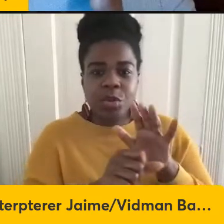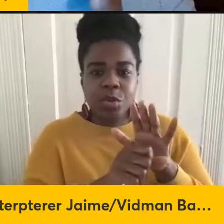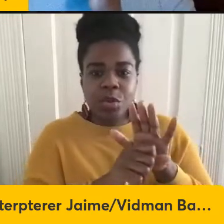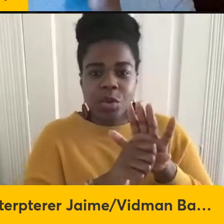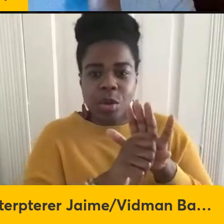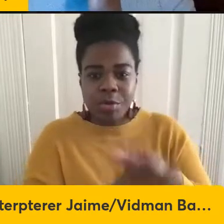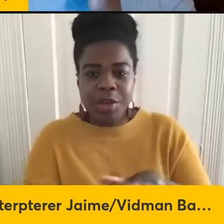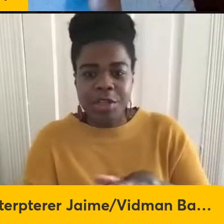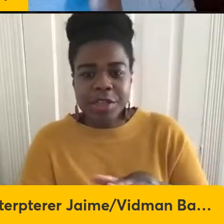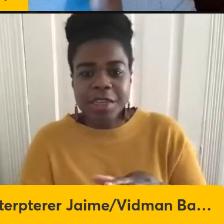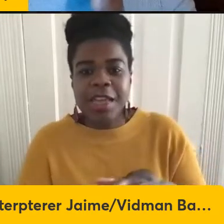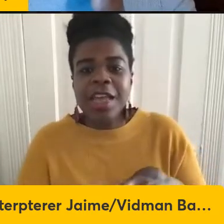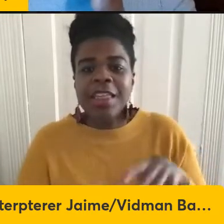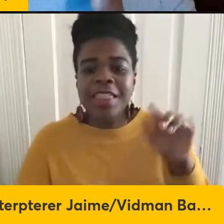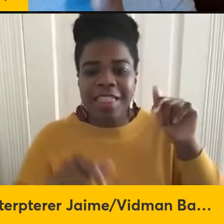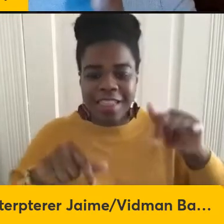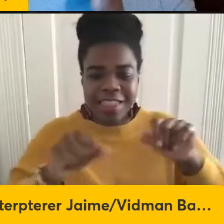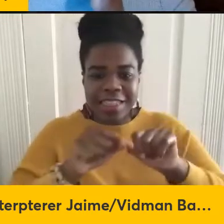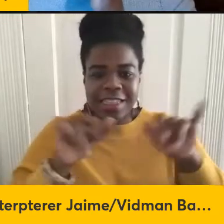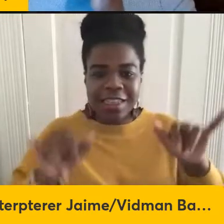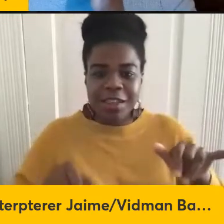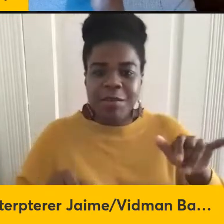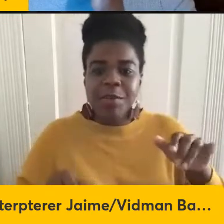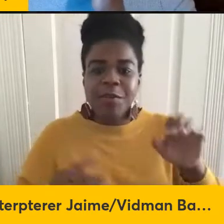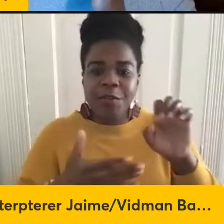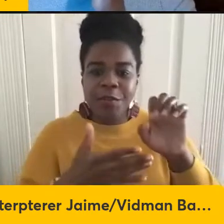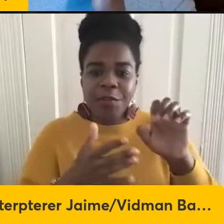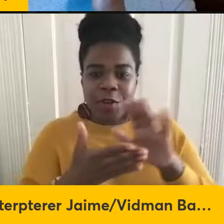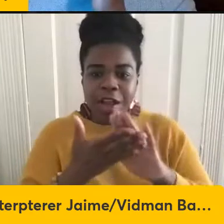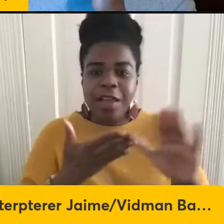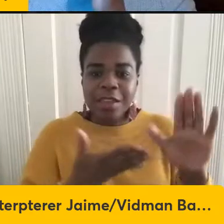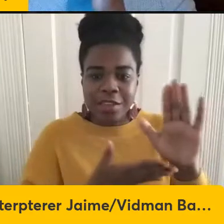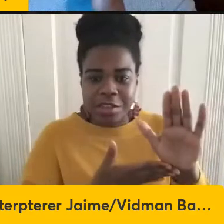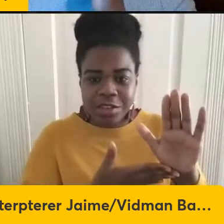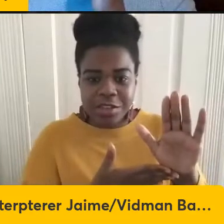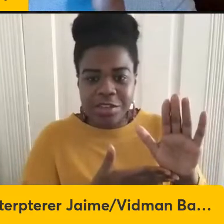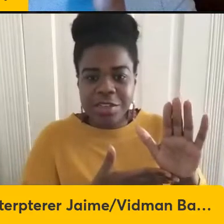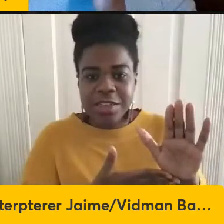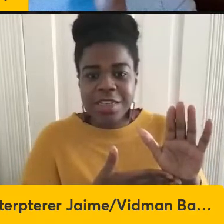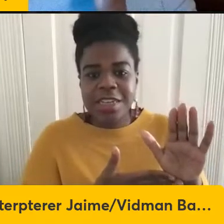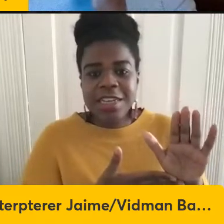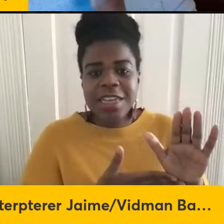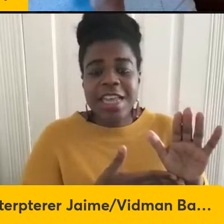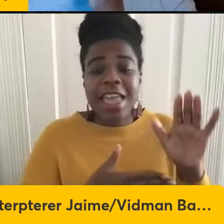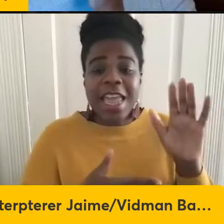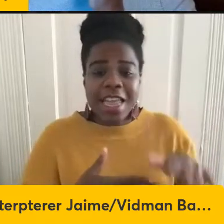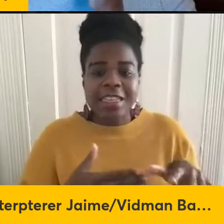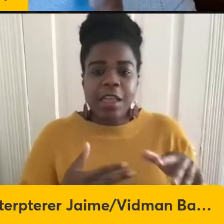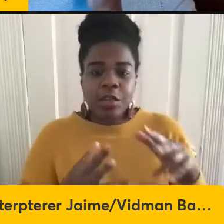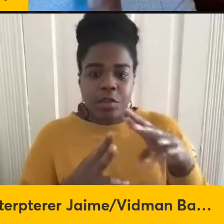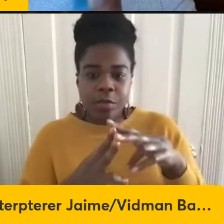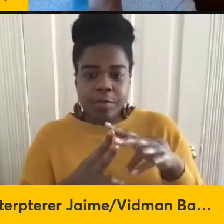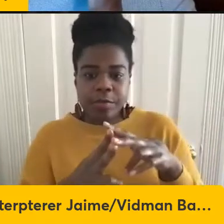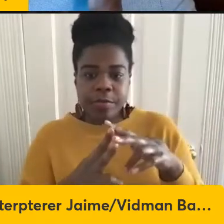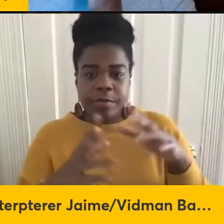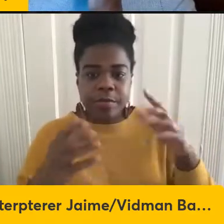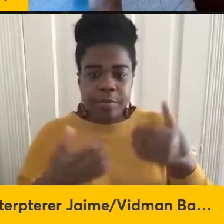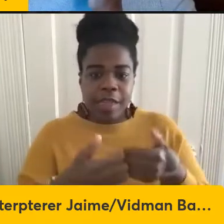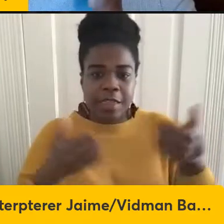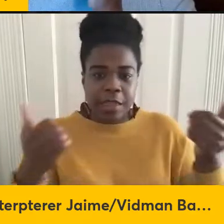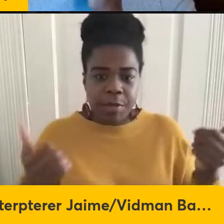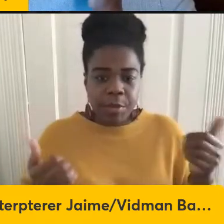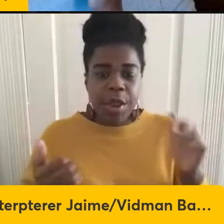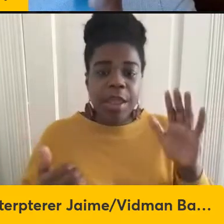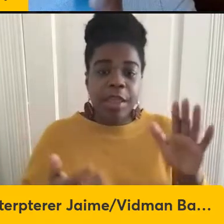this system of ours in higher education. And it's really about decoupling that and making your research